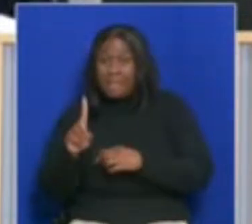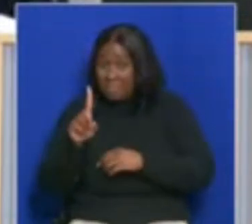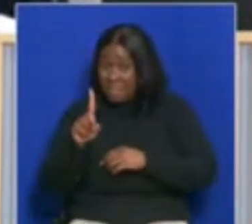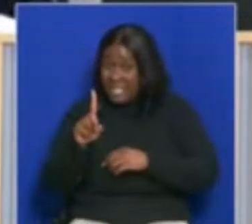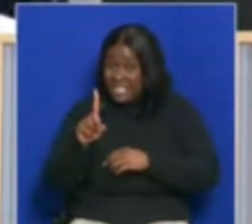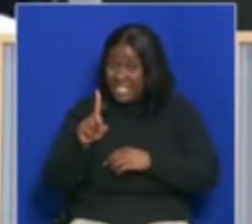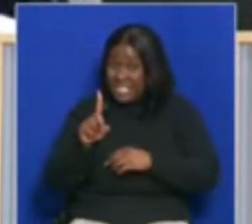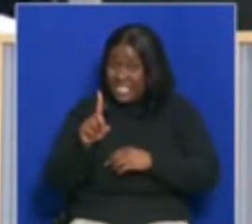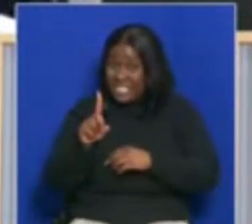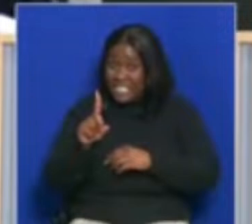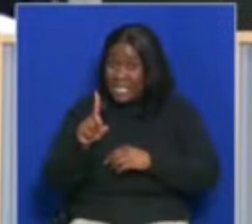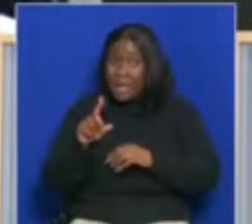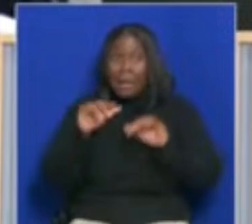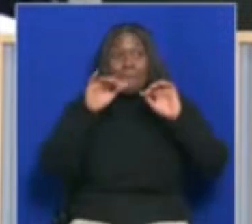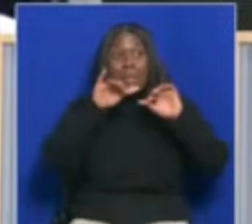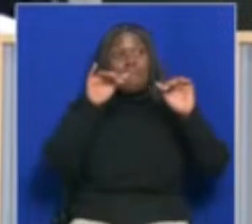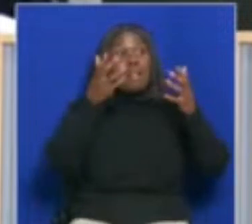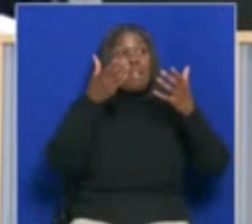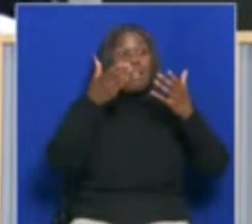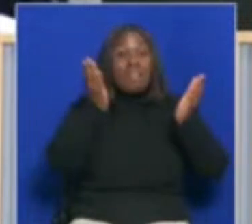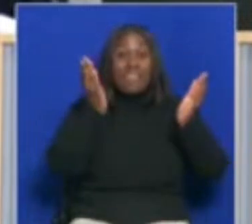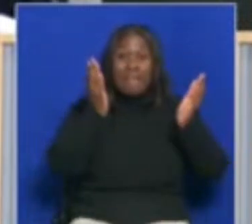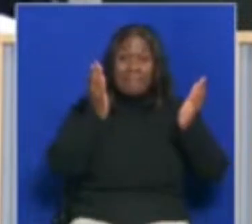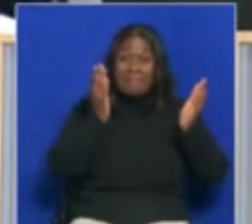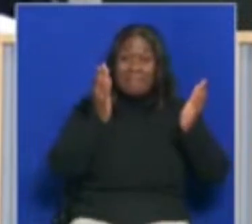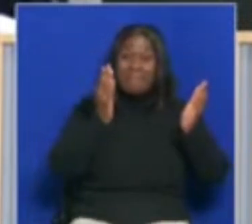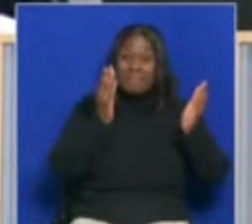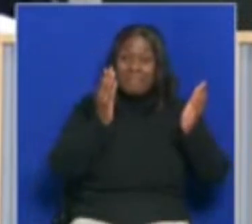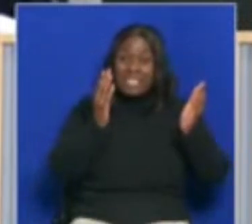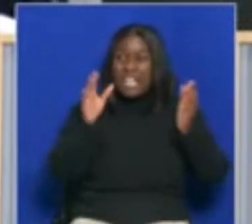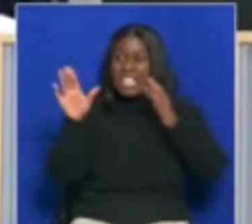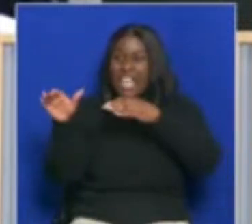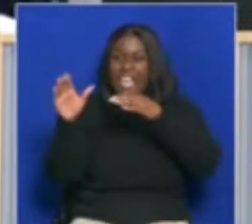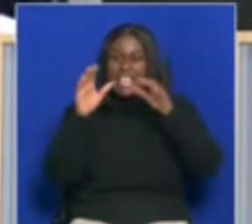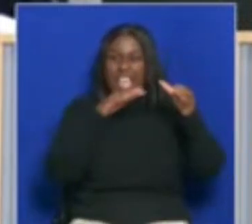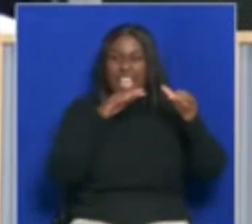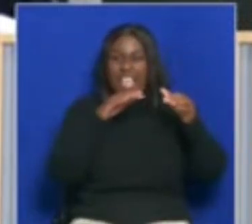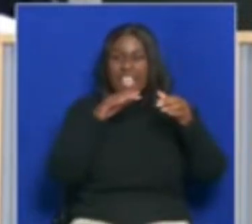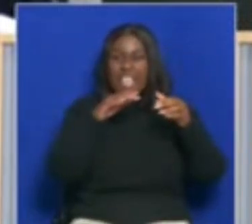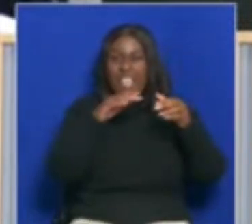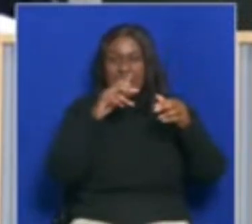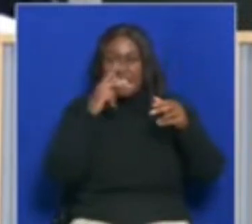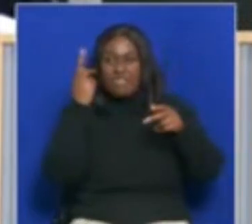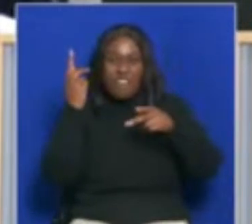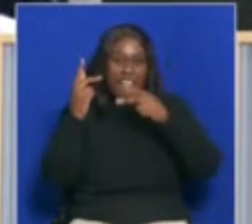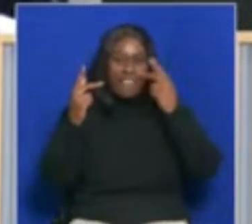people that you say were rival gangs and drugs,